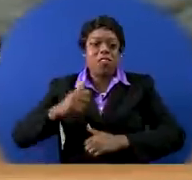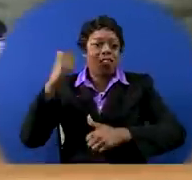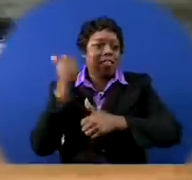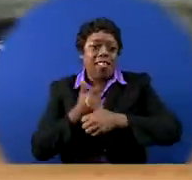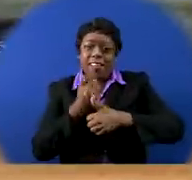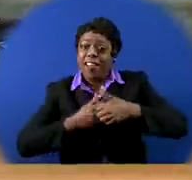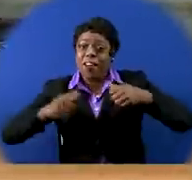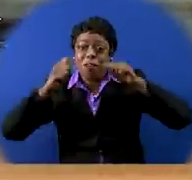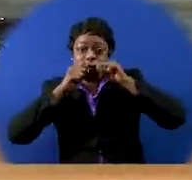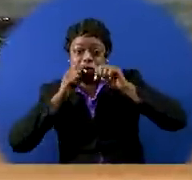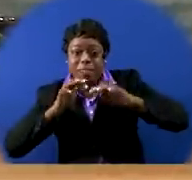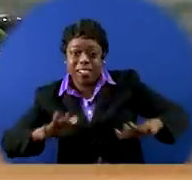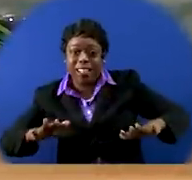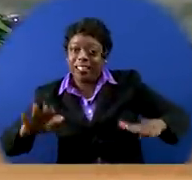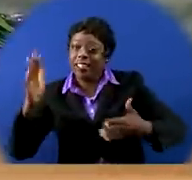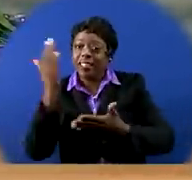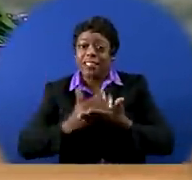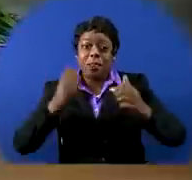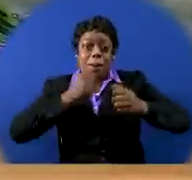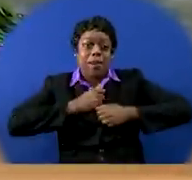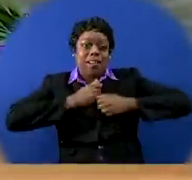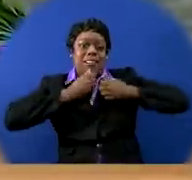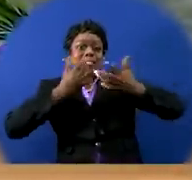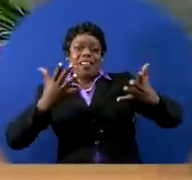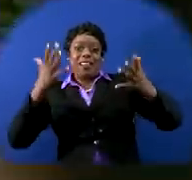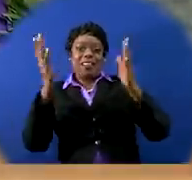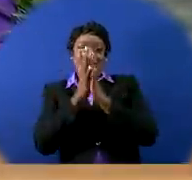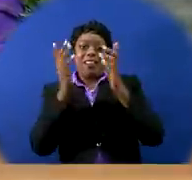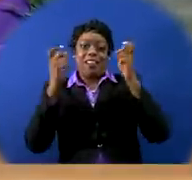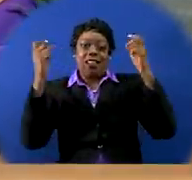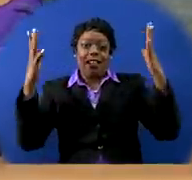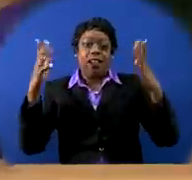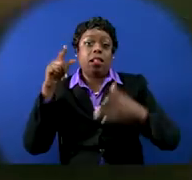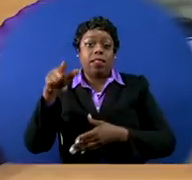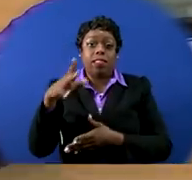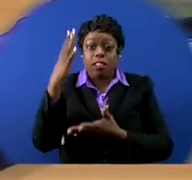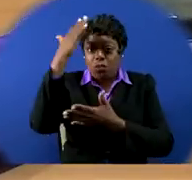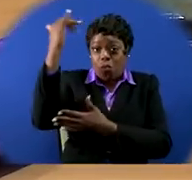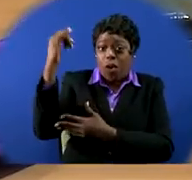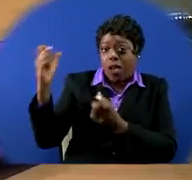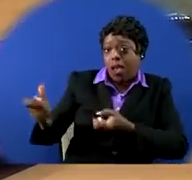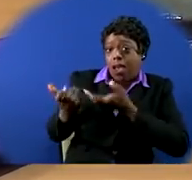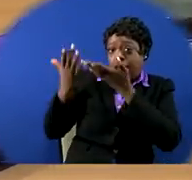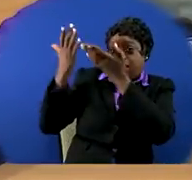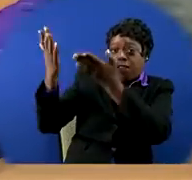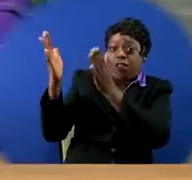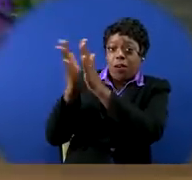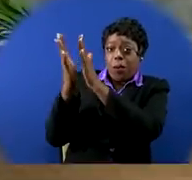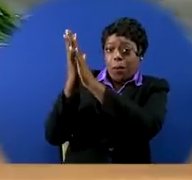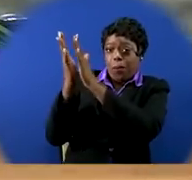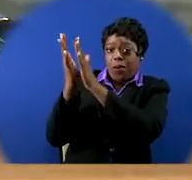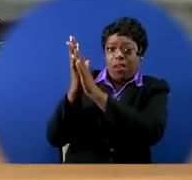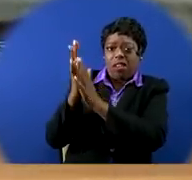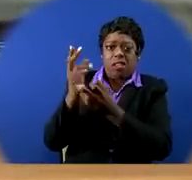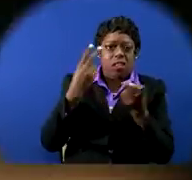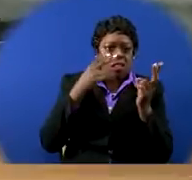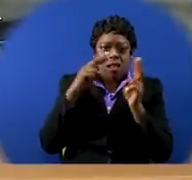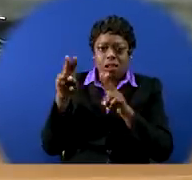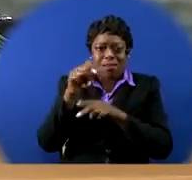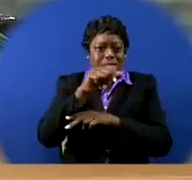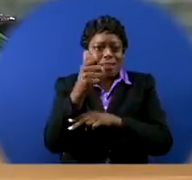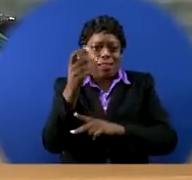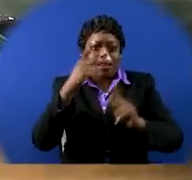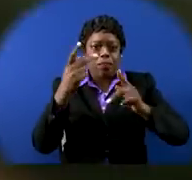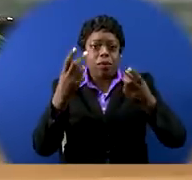every blessing, somebody shout hallelujah. For this I give you praise. Don't look at somebody else's life right